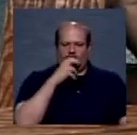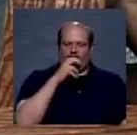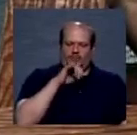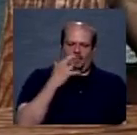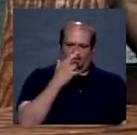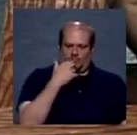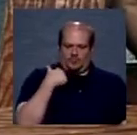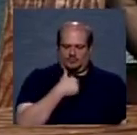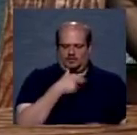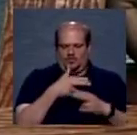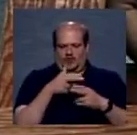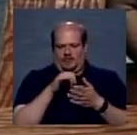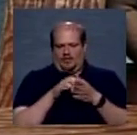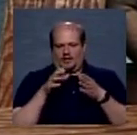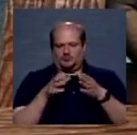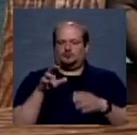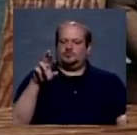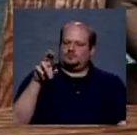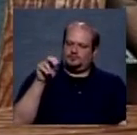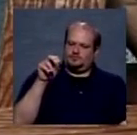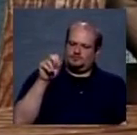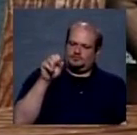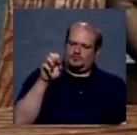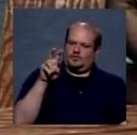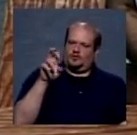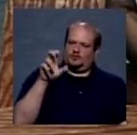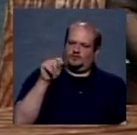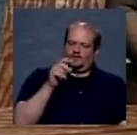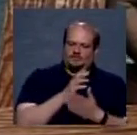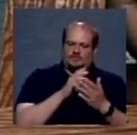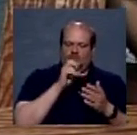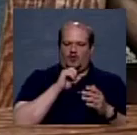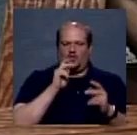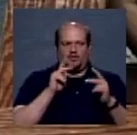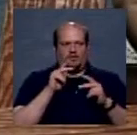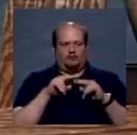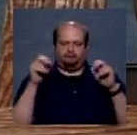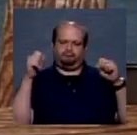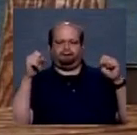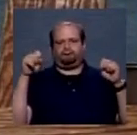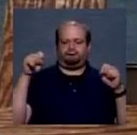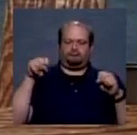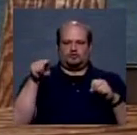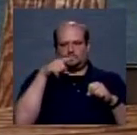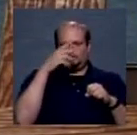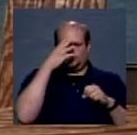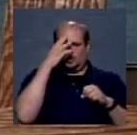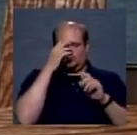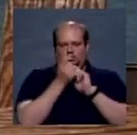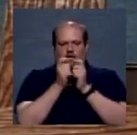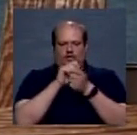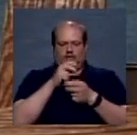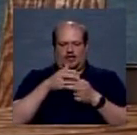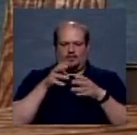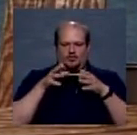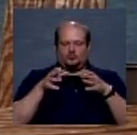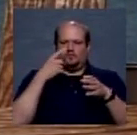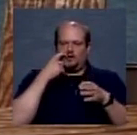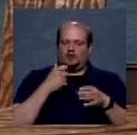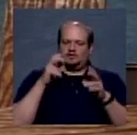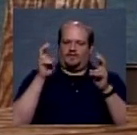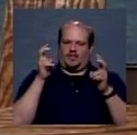we named that street Roosevelt. Some old folks were sitting up there like y'all, and they changed the name of the street because of the